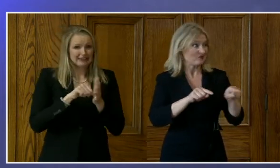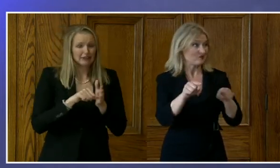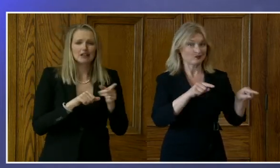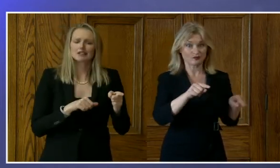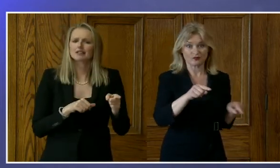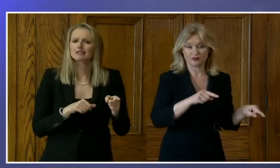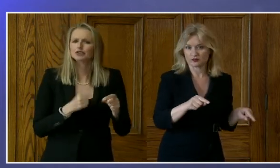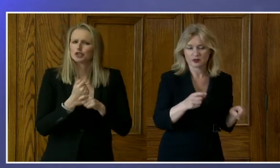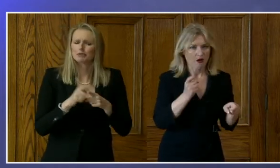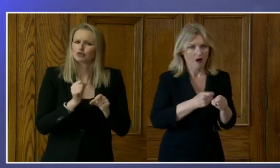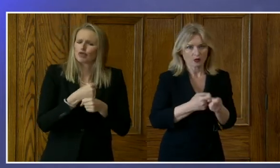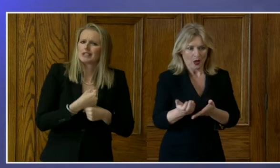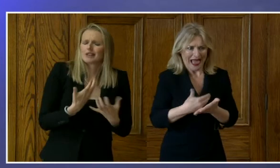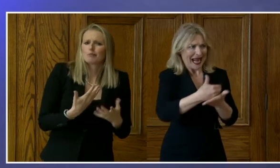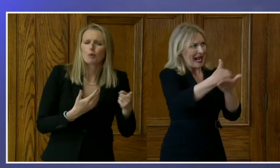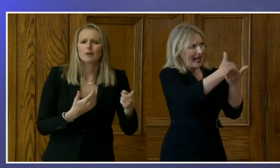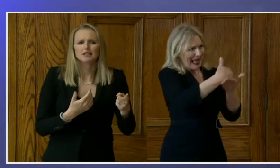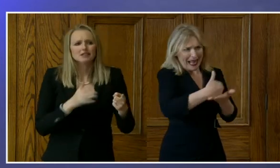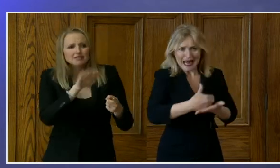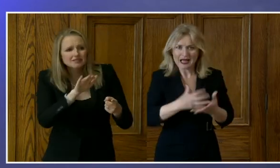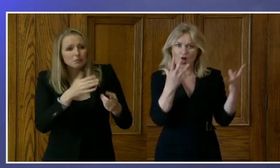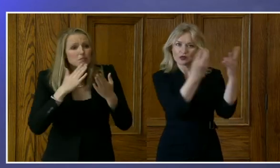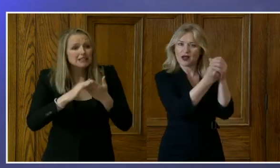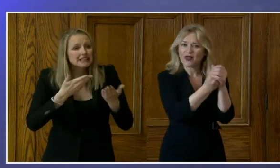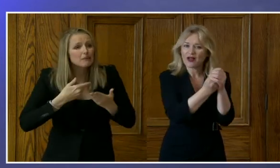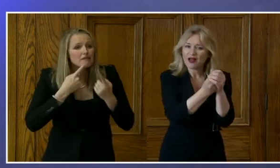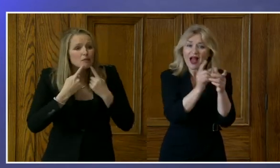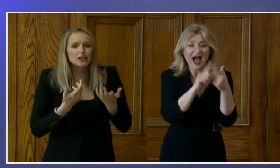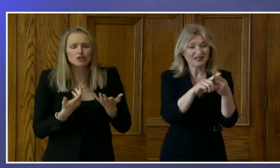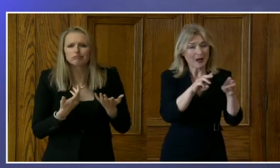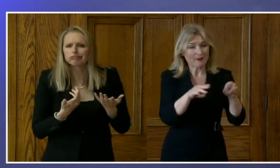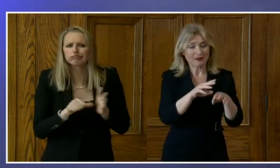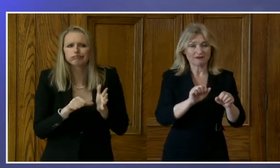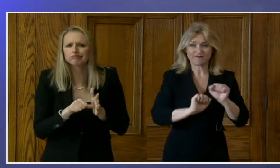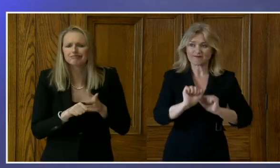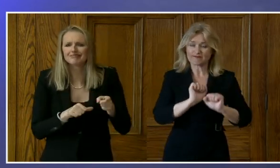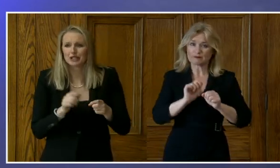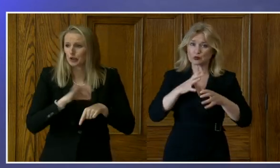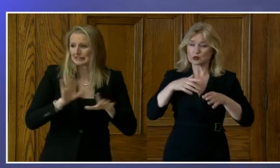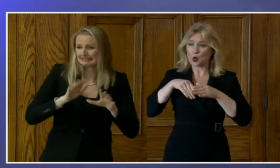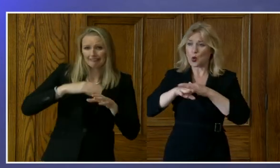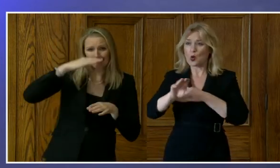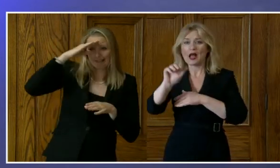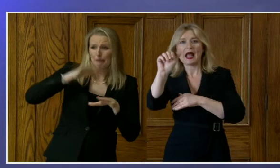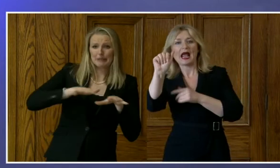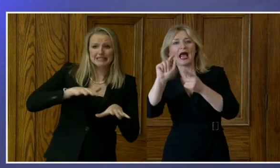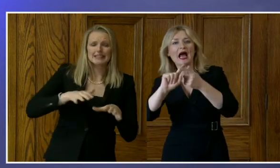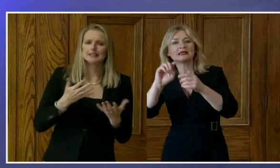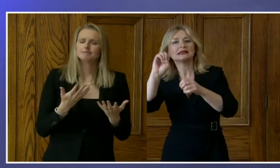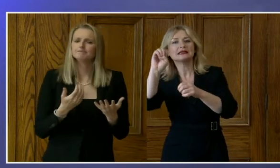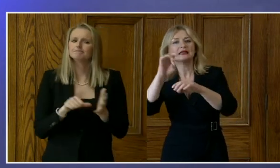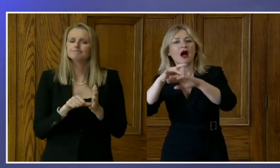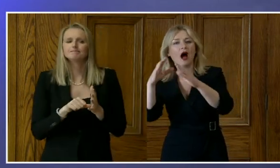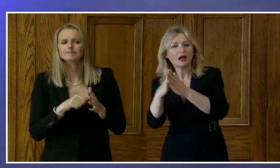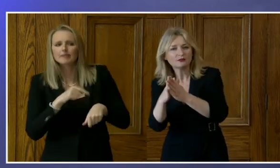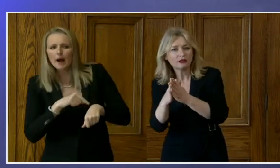they've had to introduce, and also people maybe not going to A&E, they're then going to their local doctors. And so it's taken a while for them